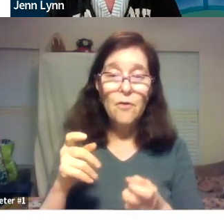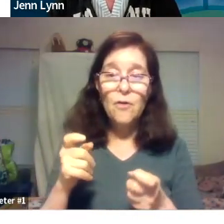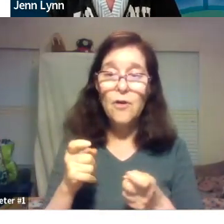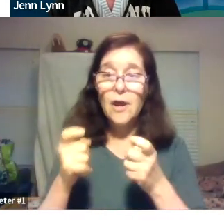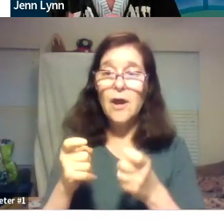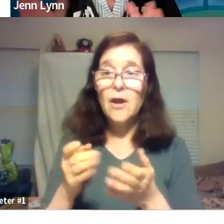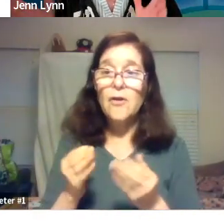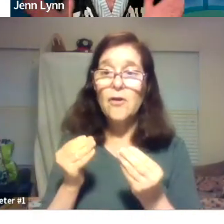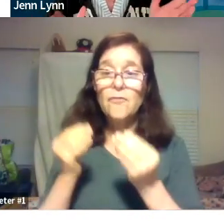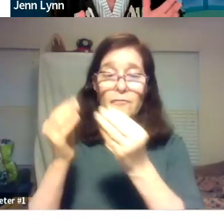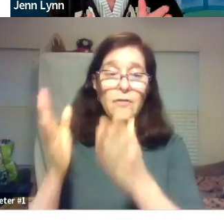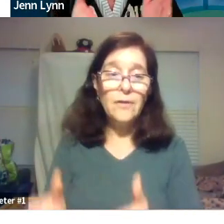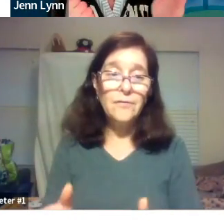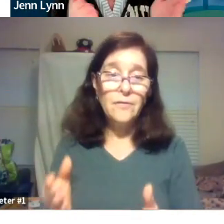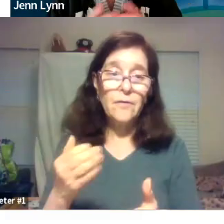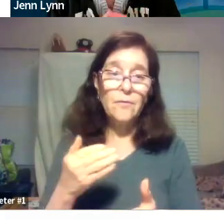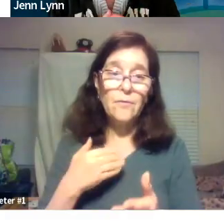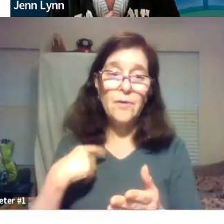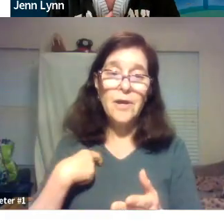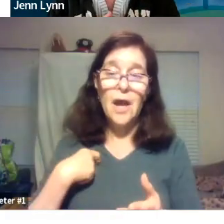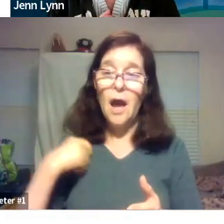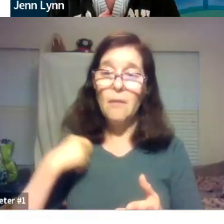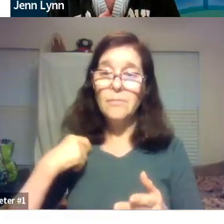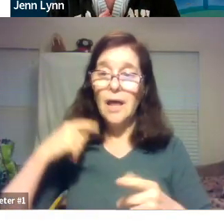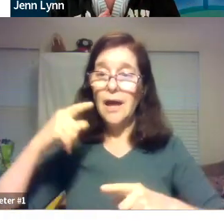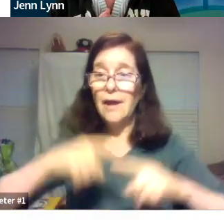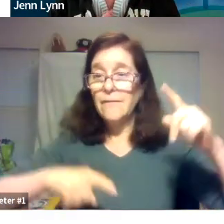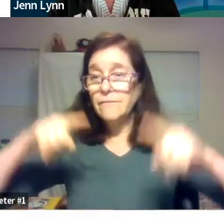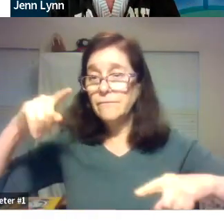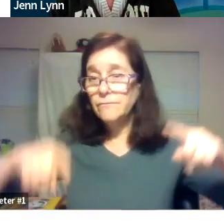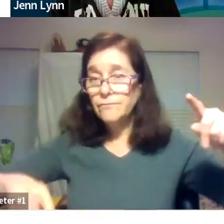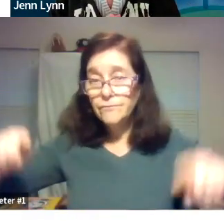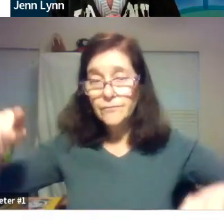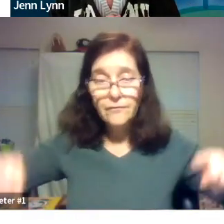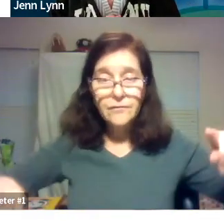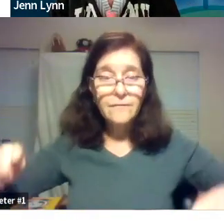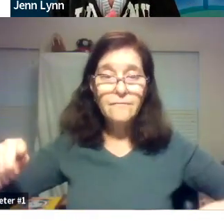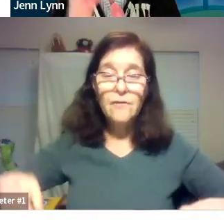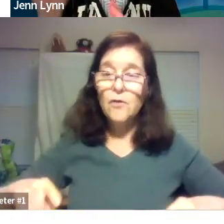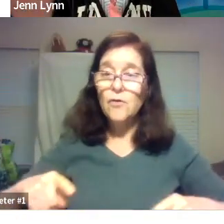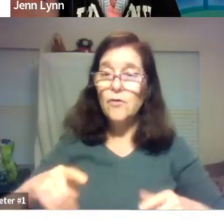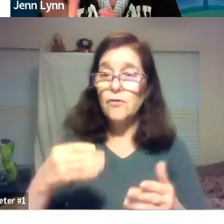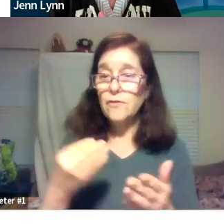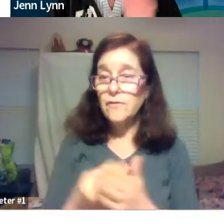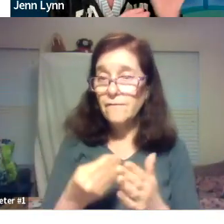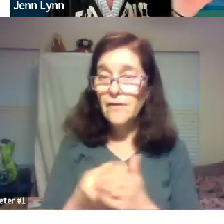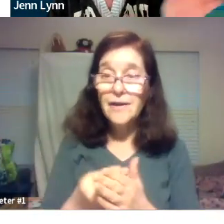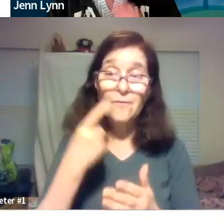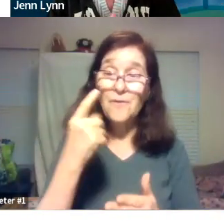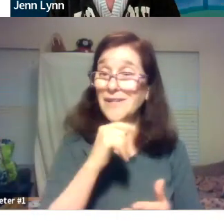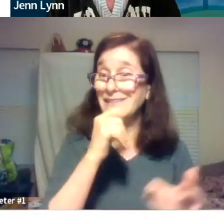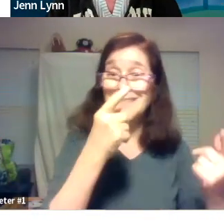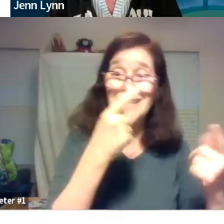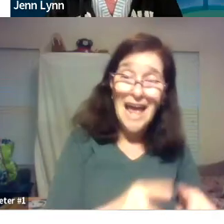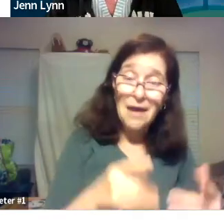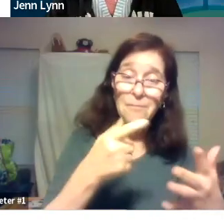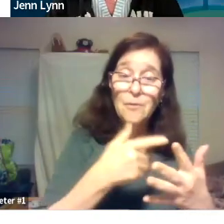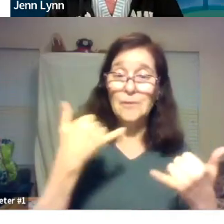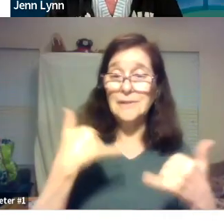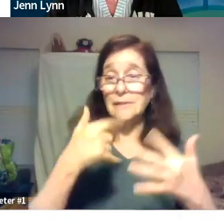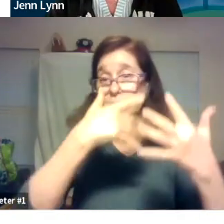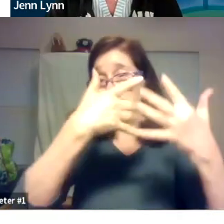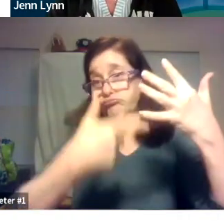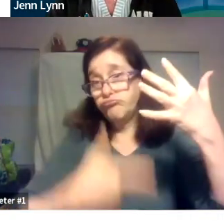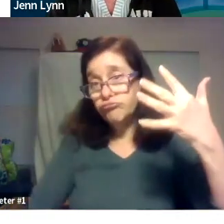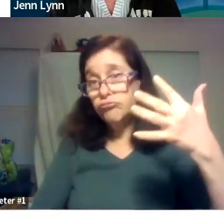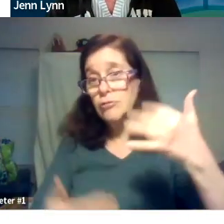lot of grants. We have a very diverse. That's why this is in here. Very diverse funding stream. So if one doesn't come through, we still have backups, and we